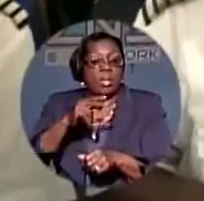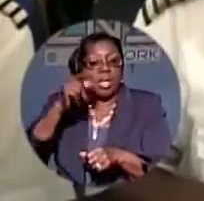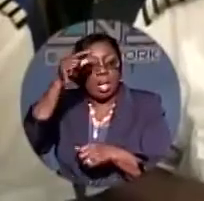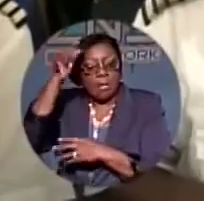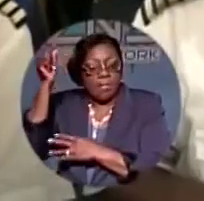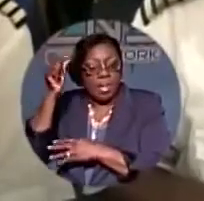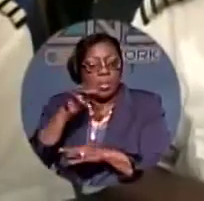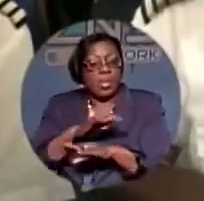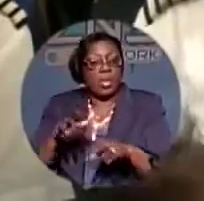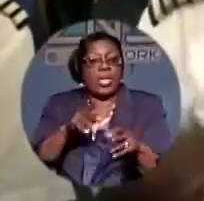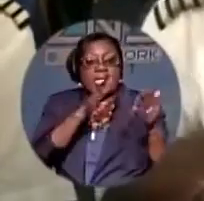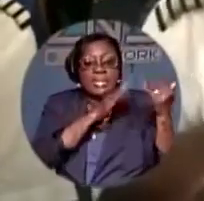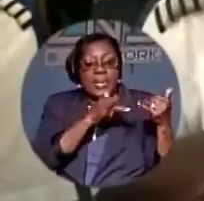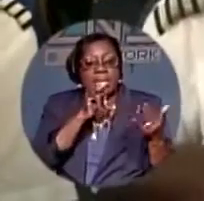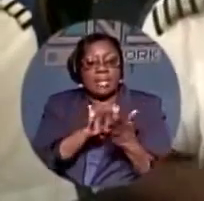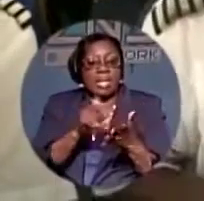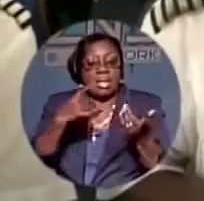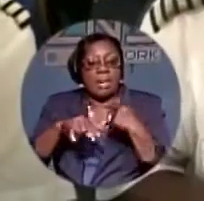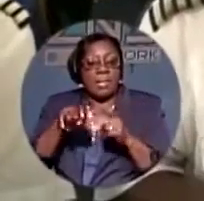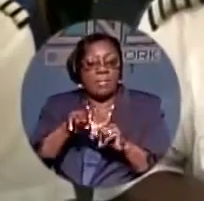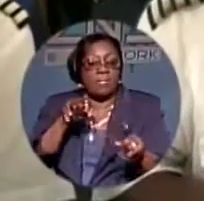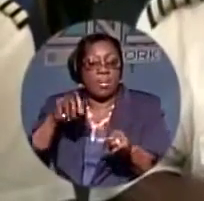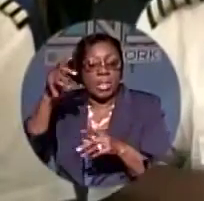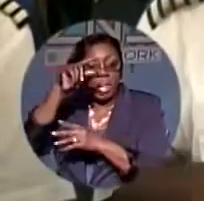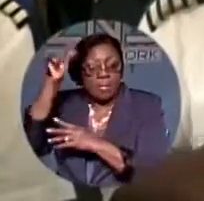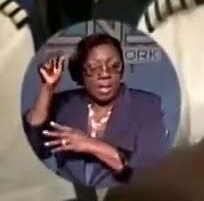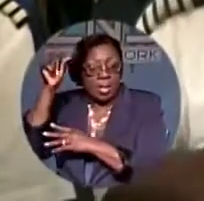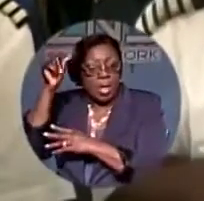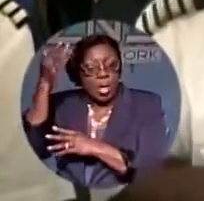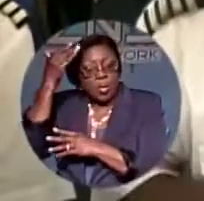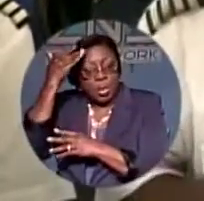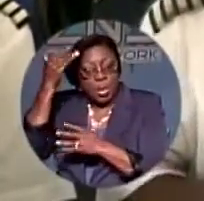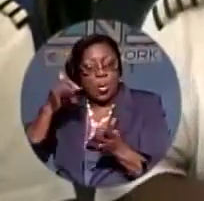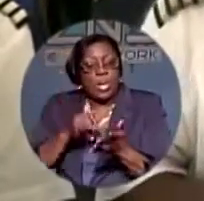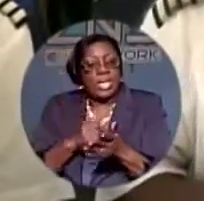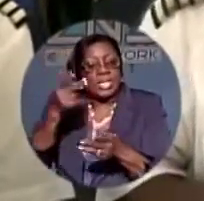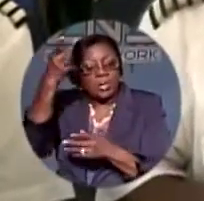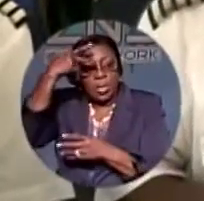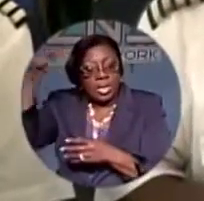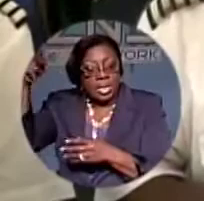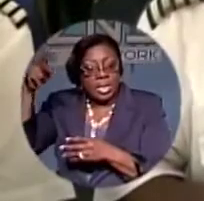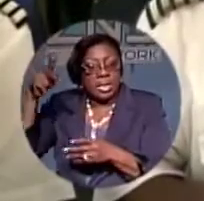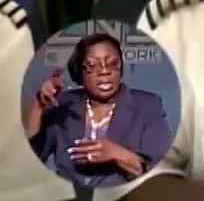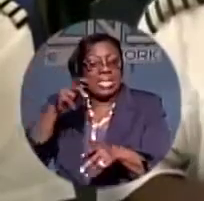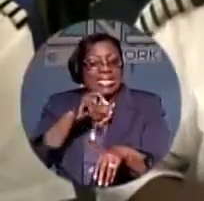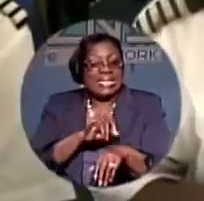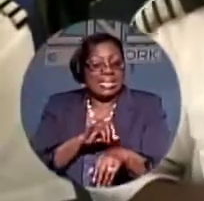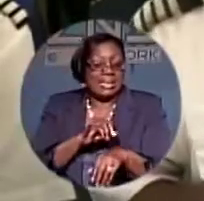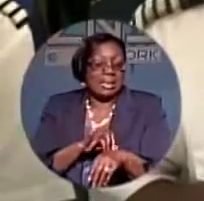from the government. We know it's political season. We know they want to do the spin thing, eh? Yes.